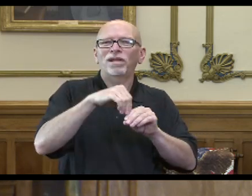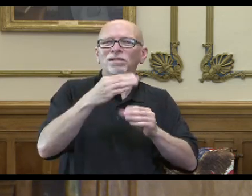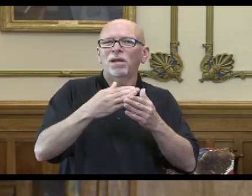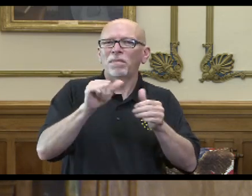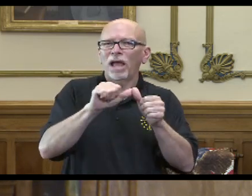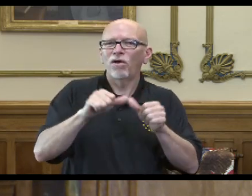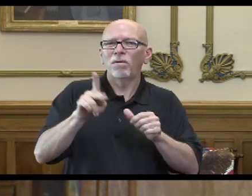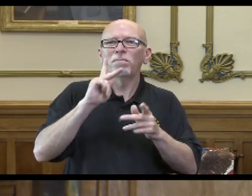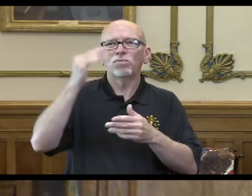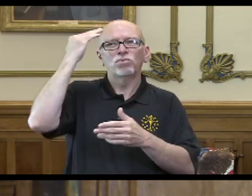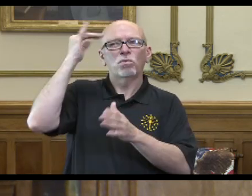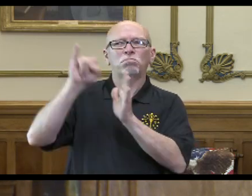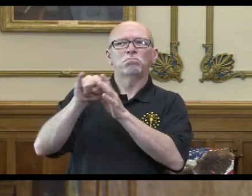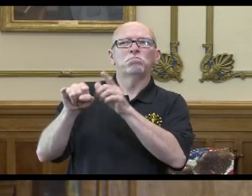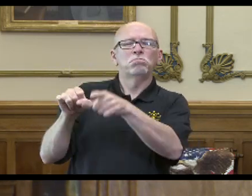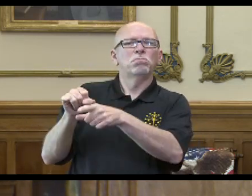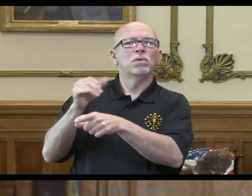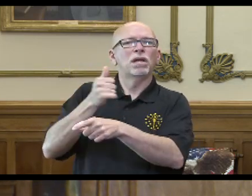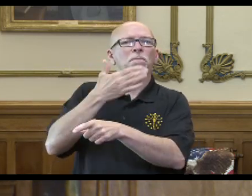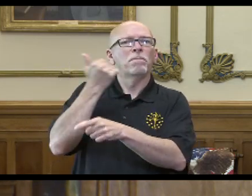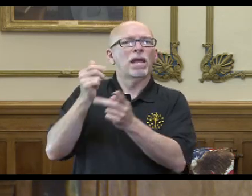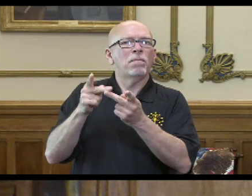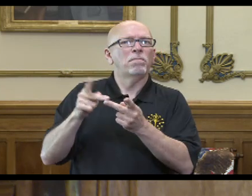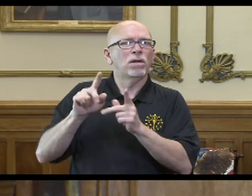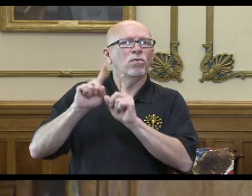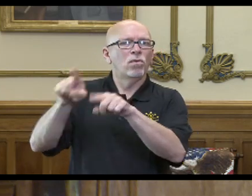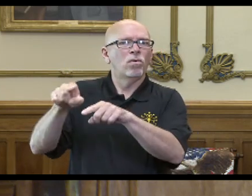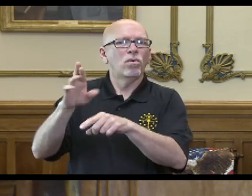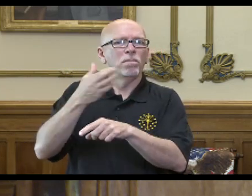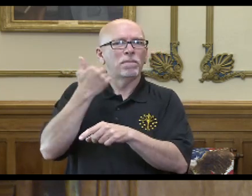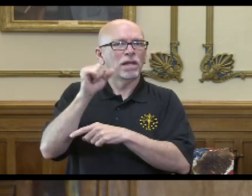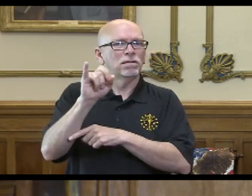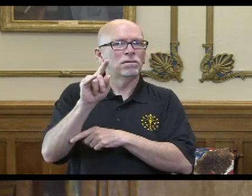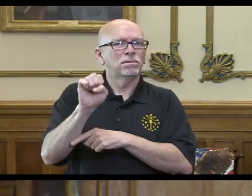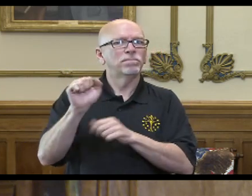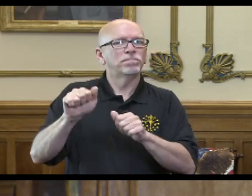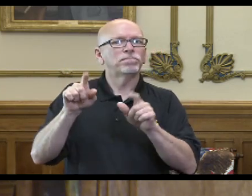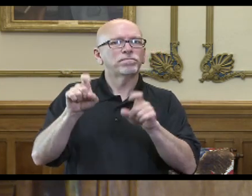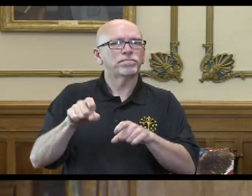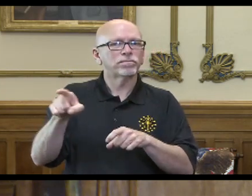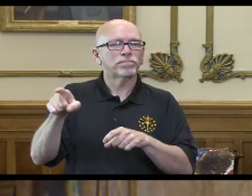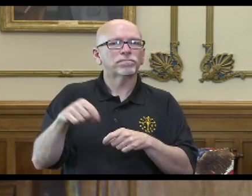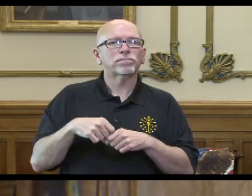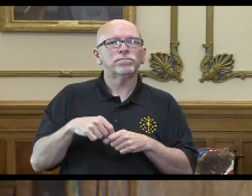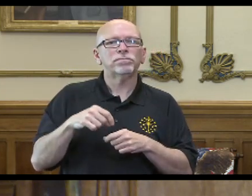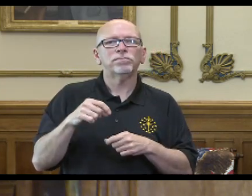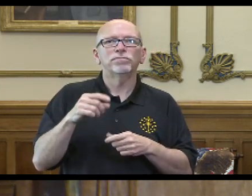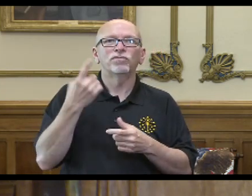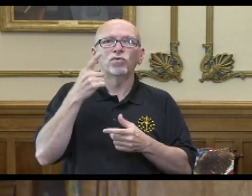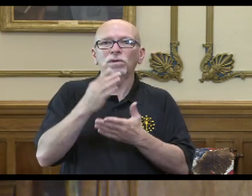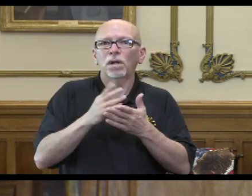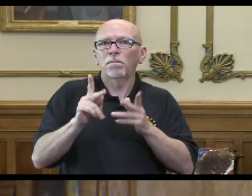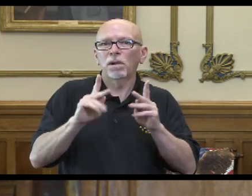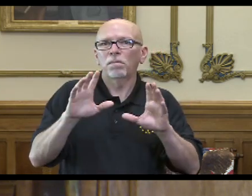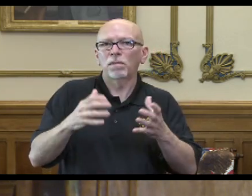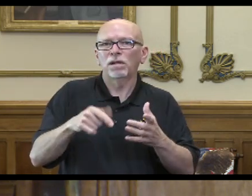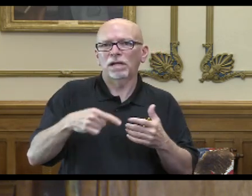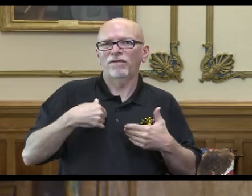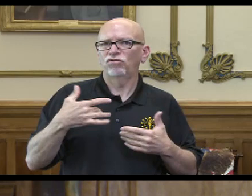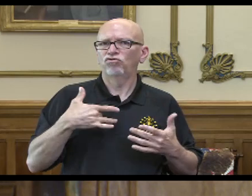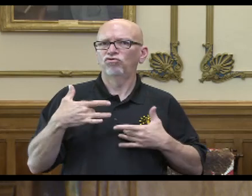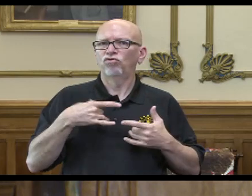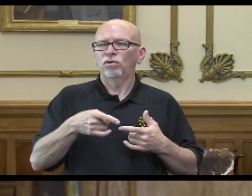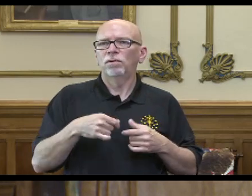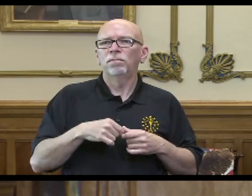can identify as being a better location or a better site to test, especially certain populations that they have concerns